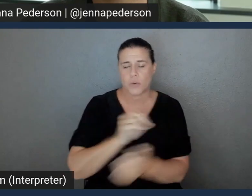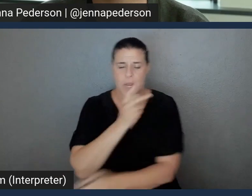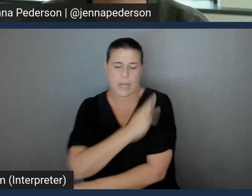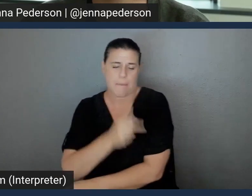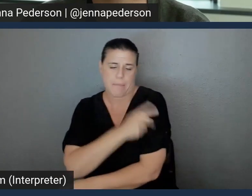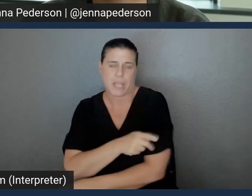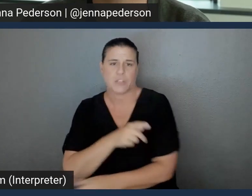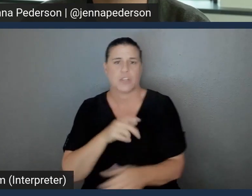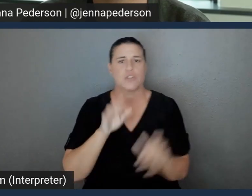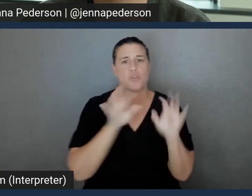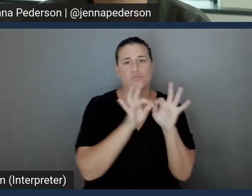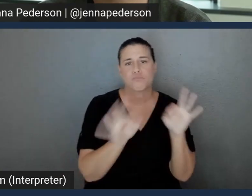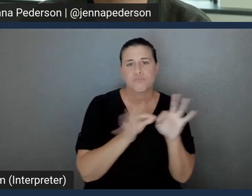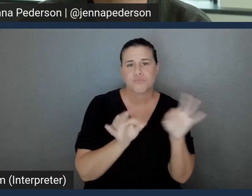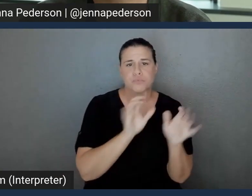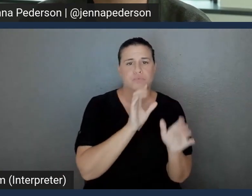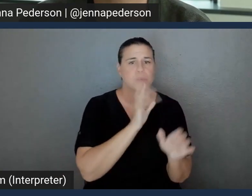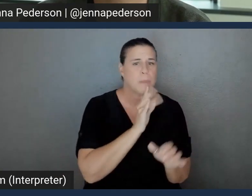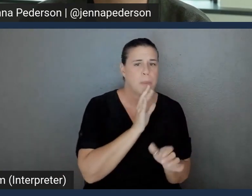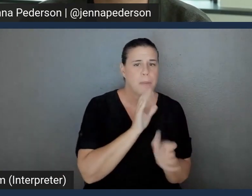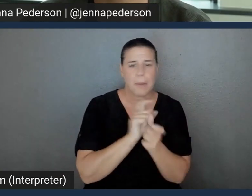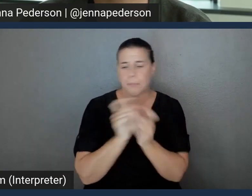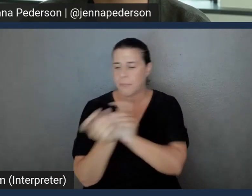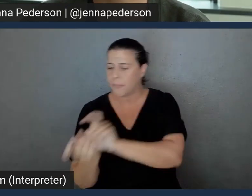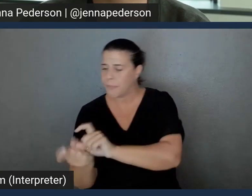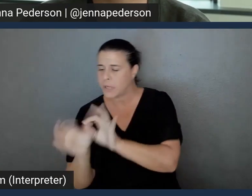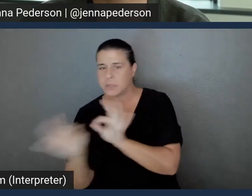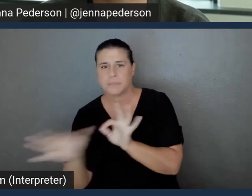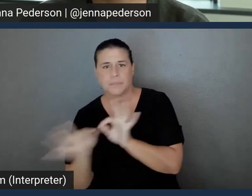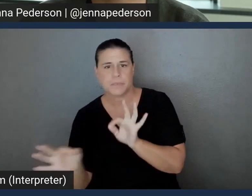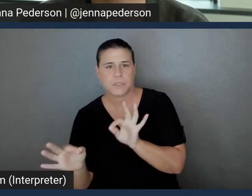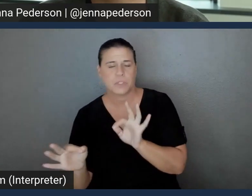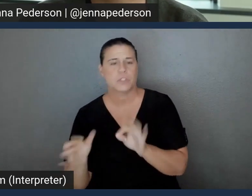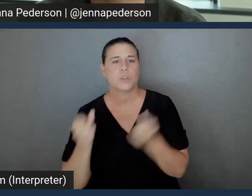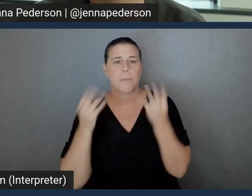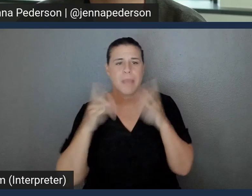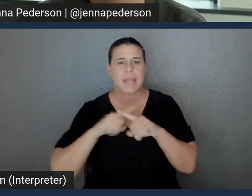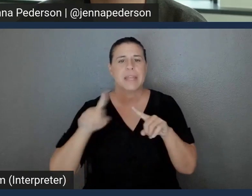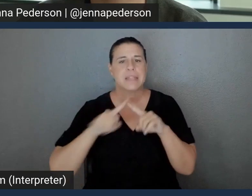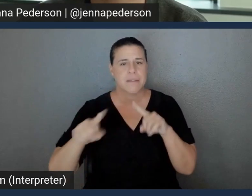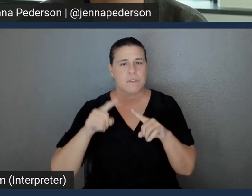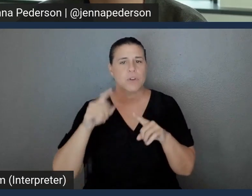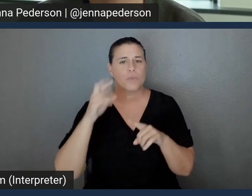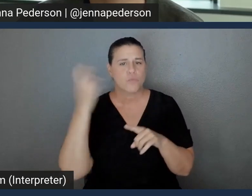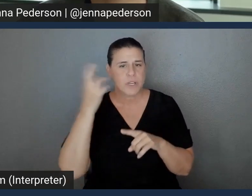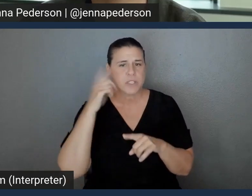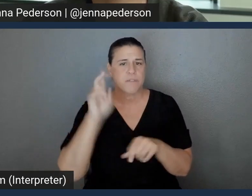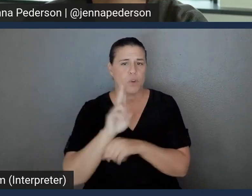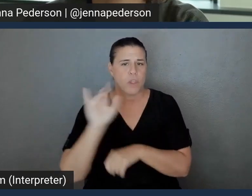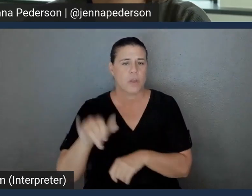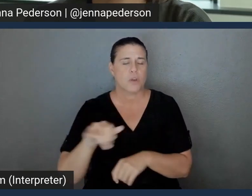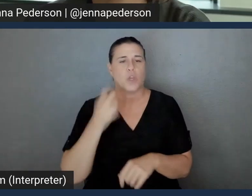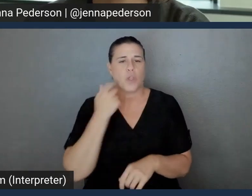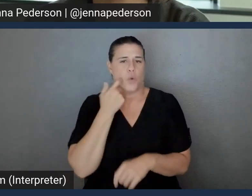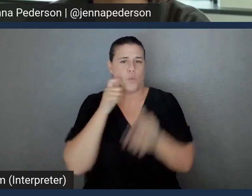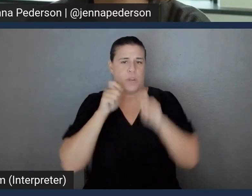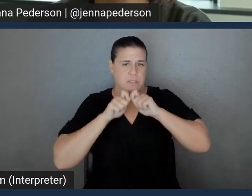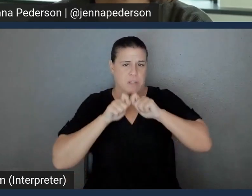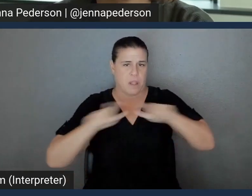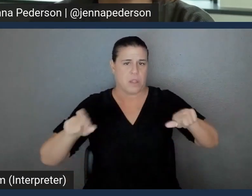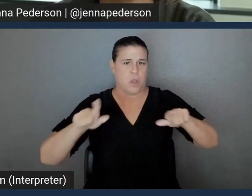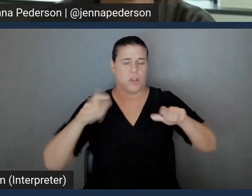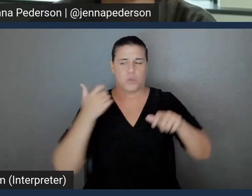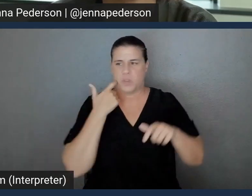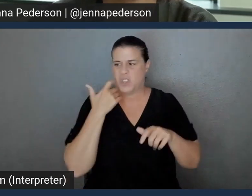Transcribe Medical for that. So there are a vast variety of these different use cases. The recent launch that we launched, which